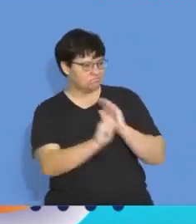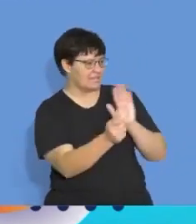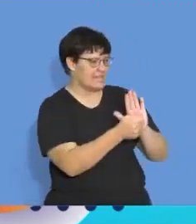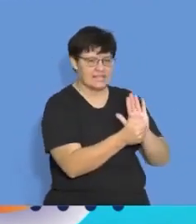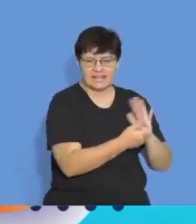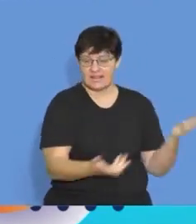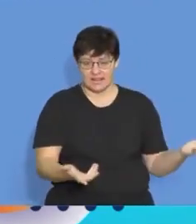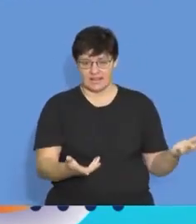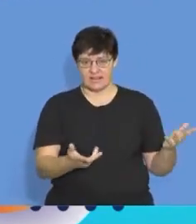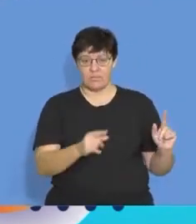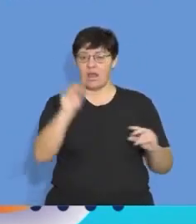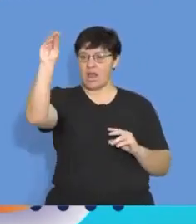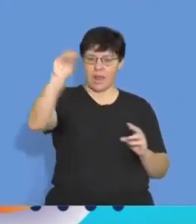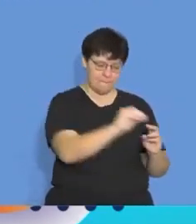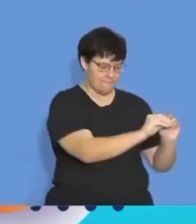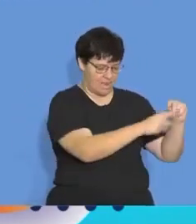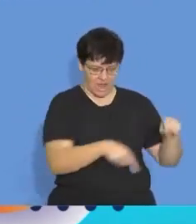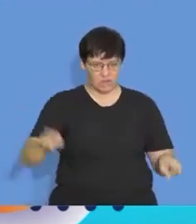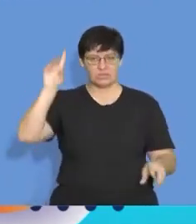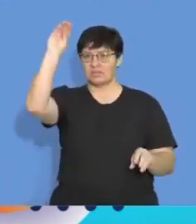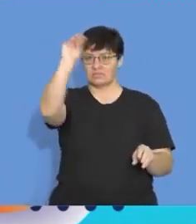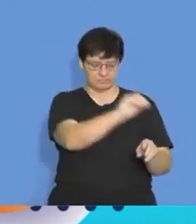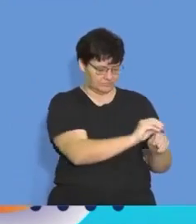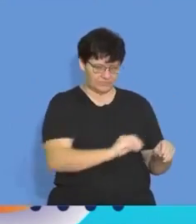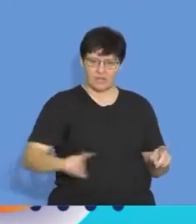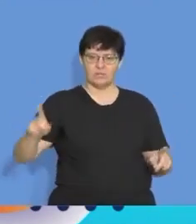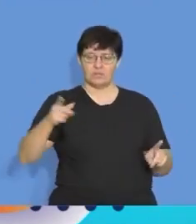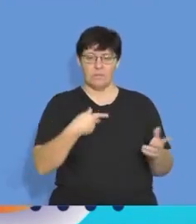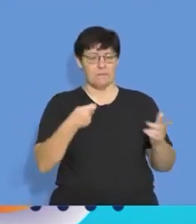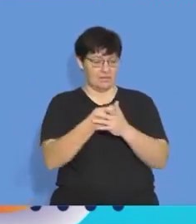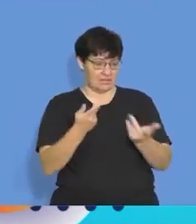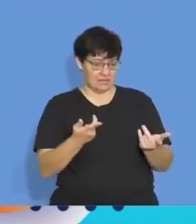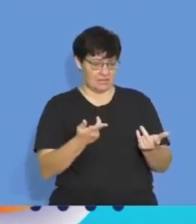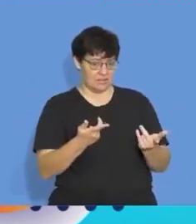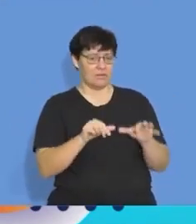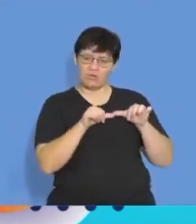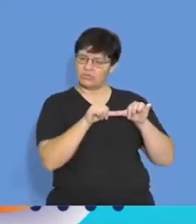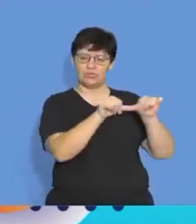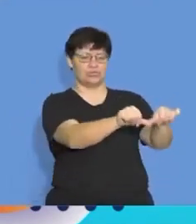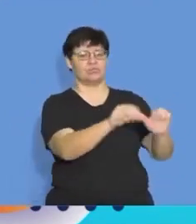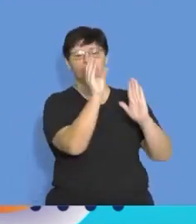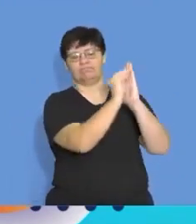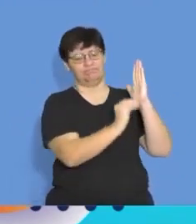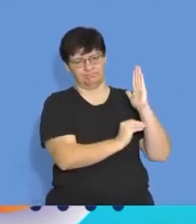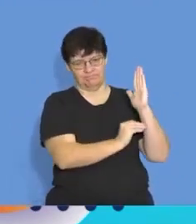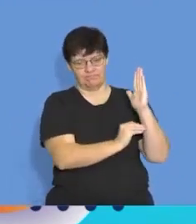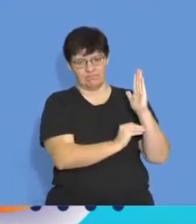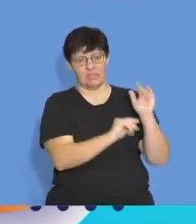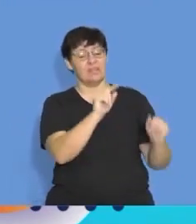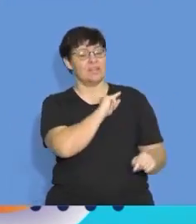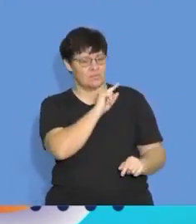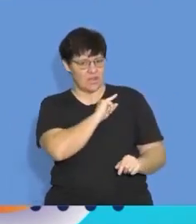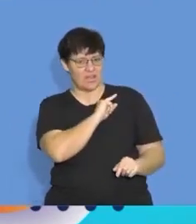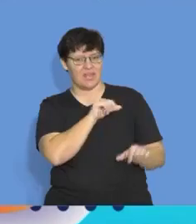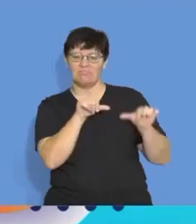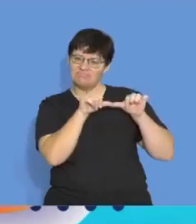of our business, that movement is recorded continuously, perpetually. That's why we refer